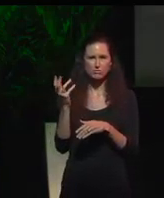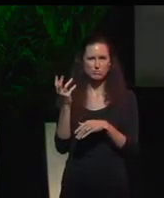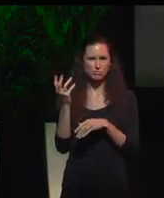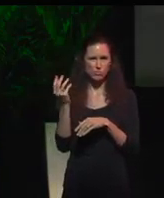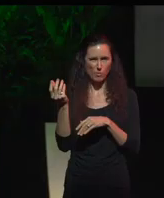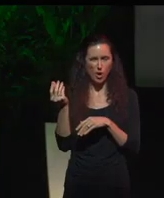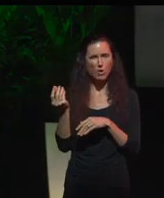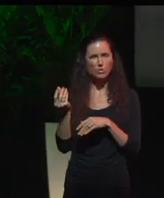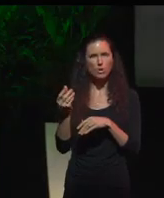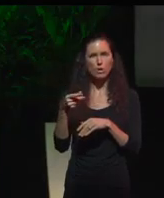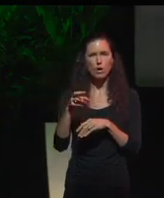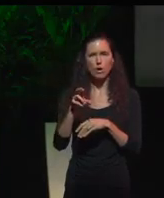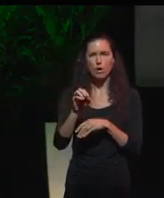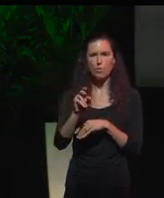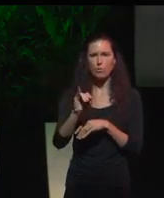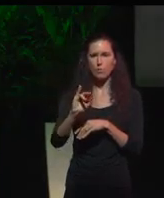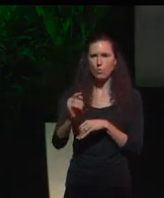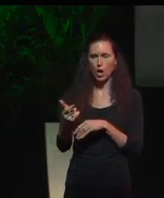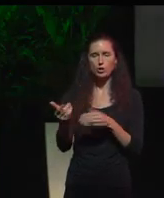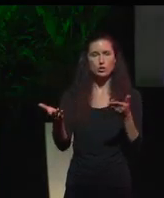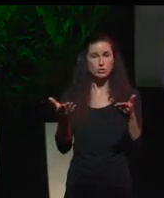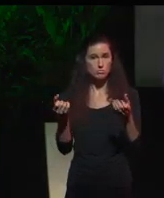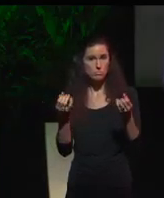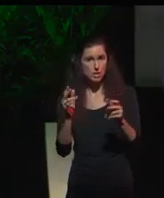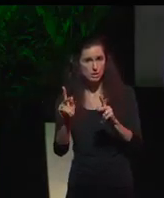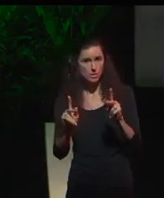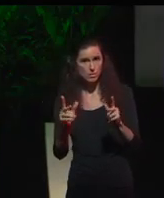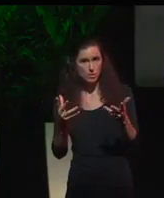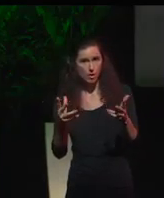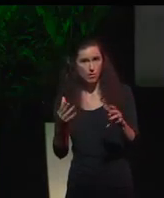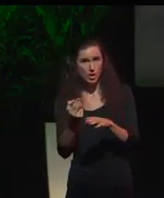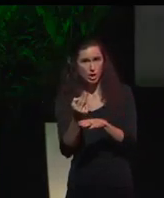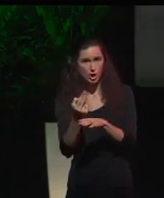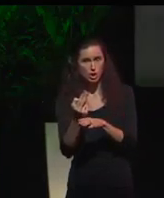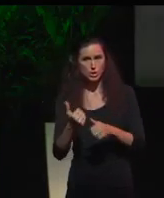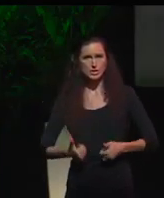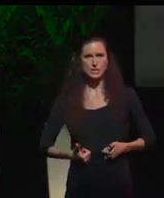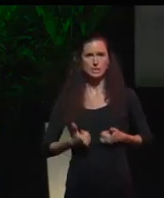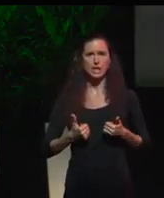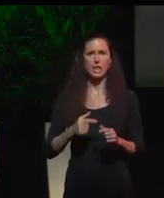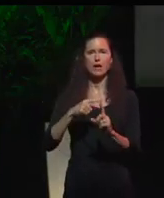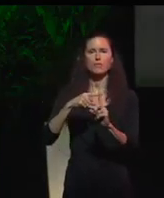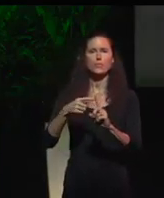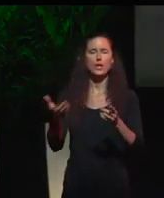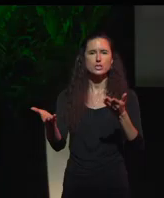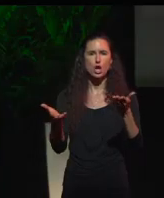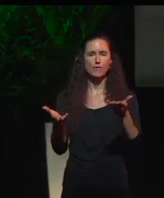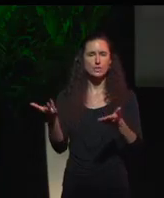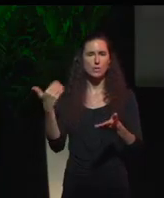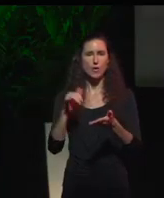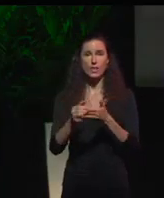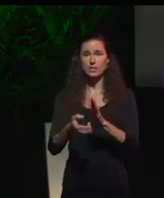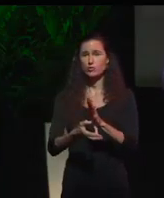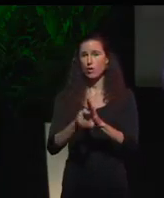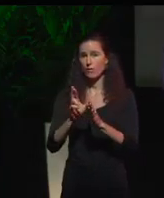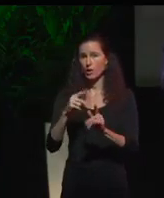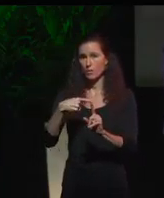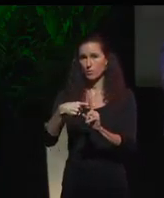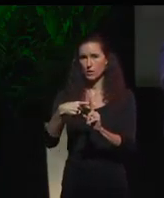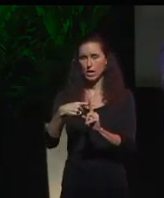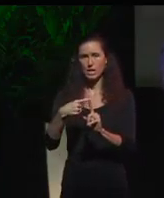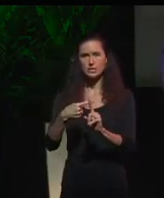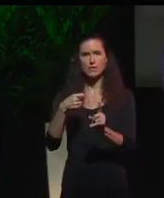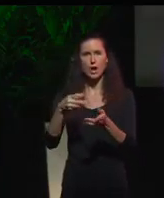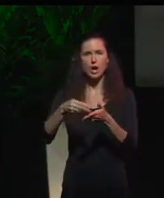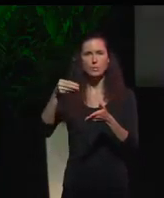many of our online faculty are familiar with ProctorU, having used the Live Plus service. This is a Review Plus service. From the